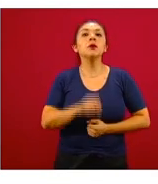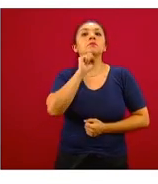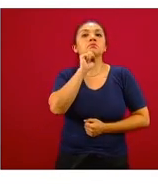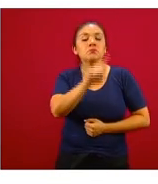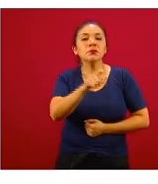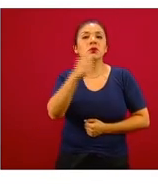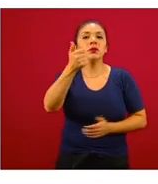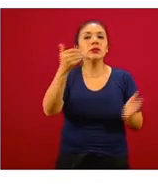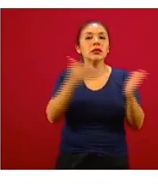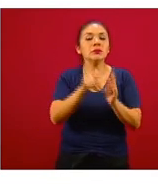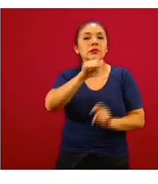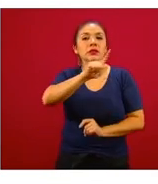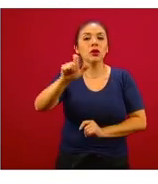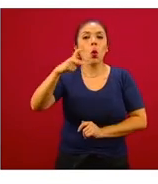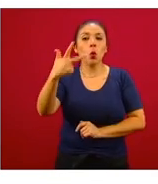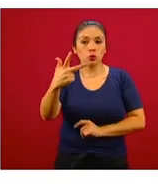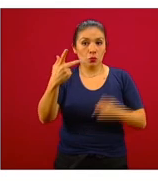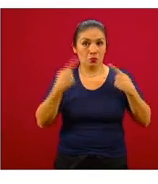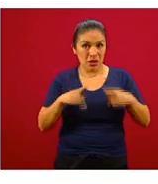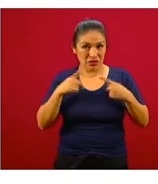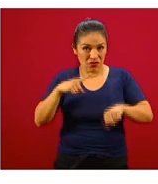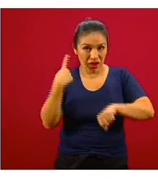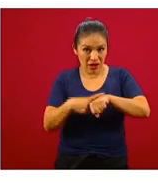state specifically.